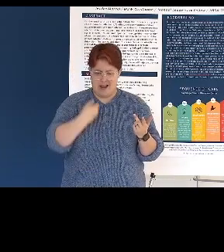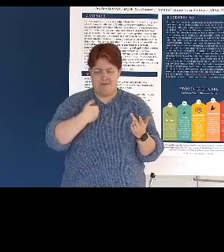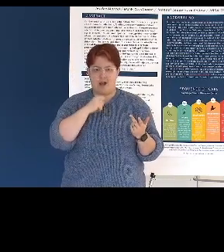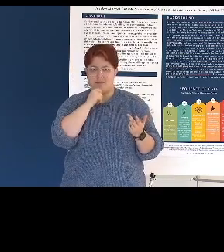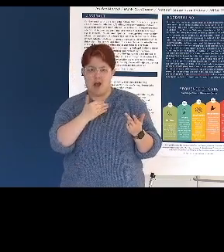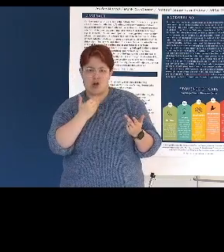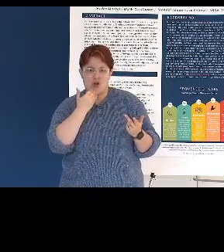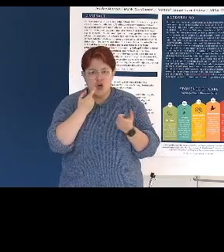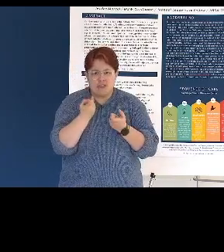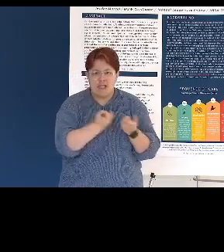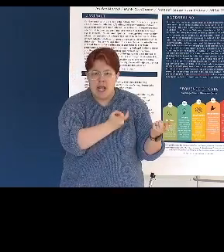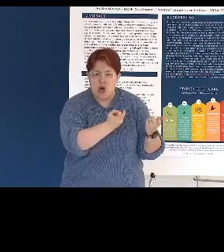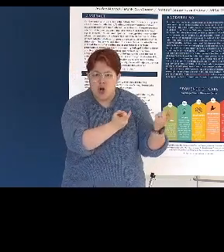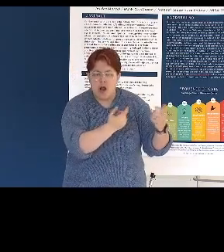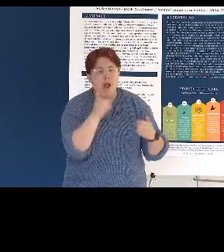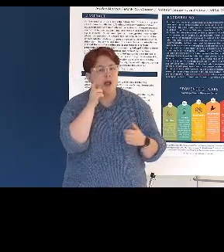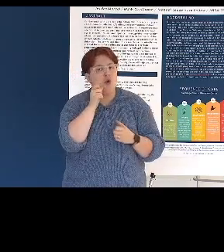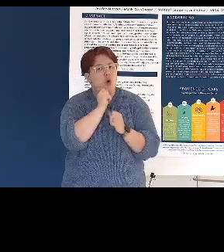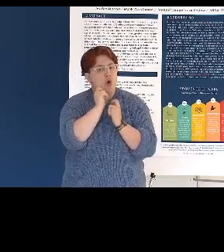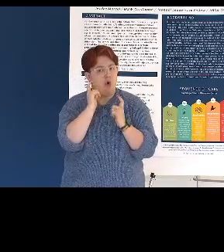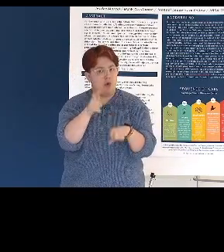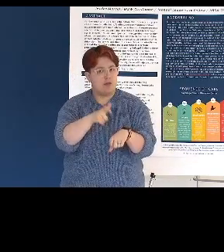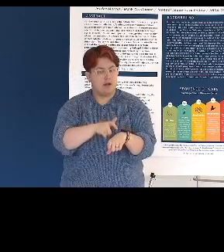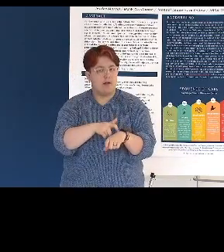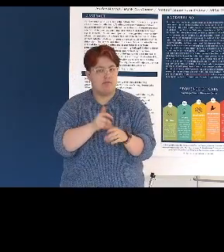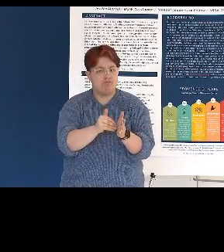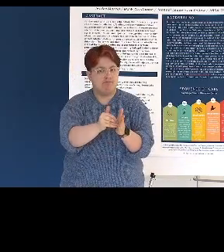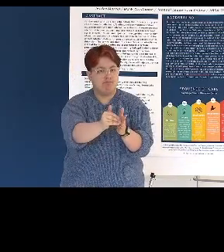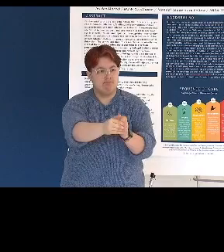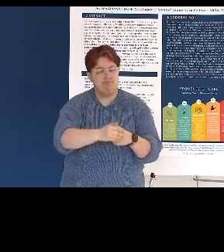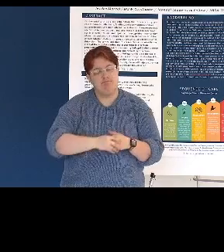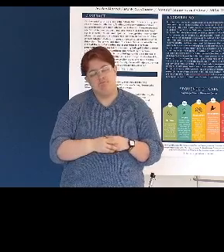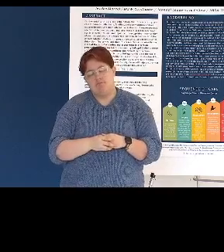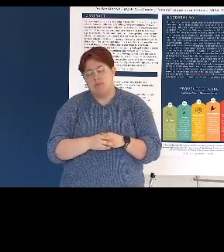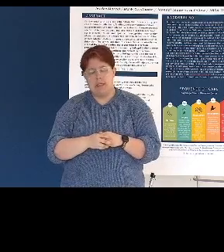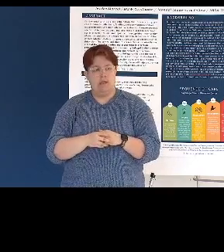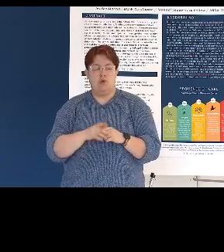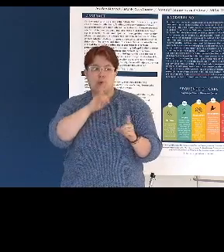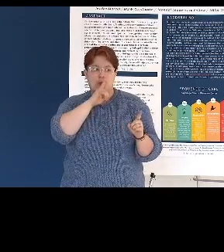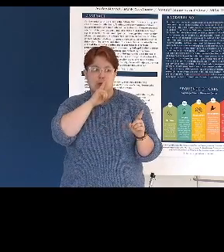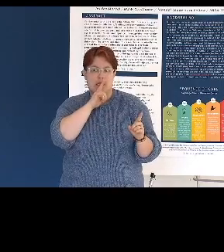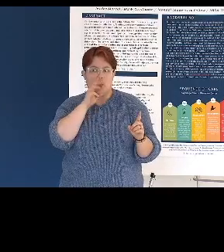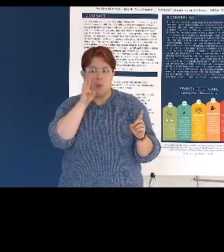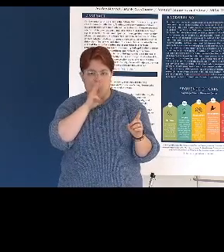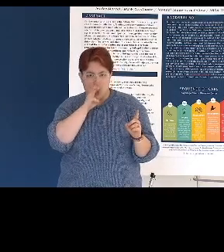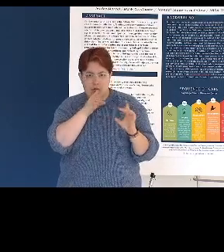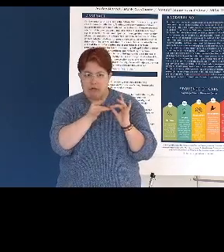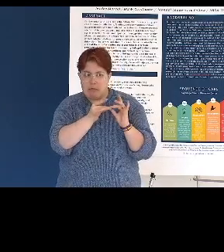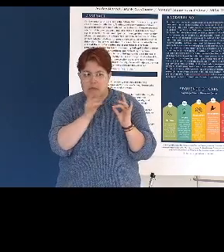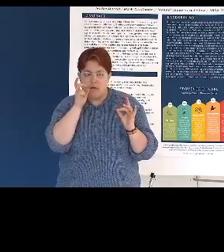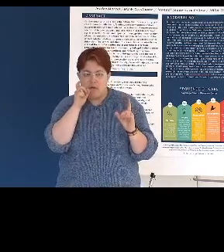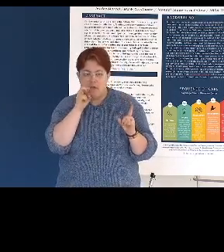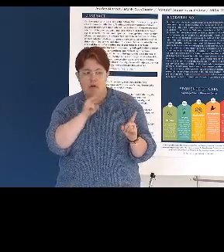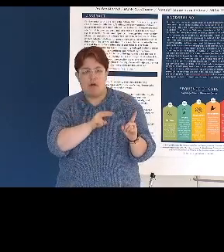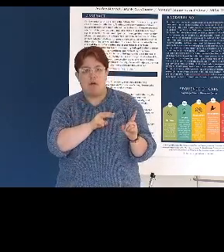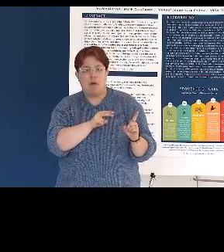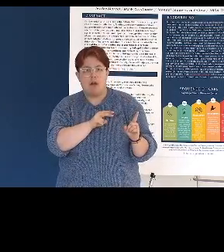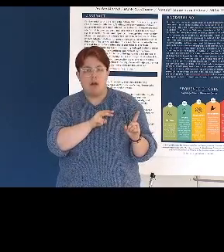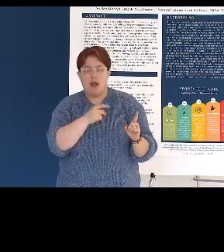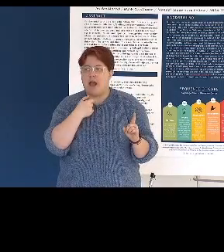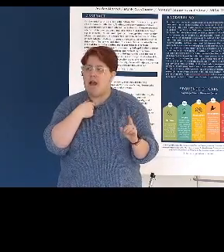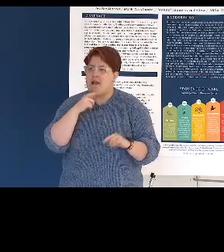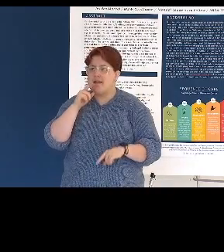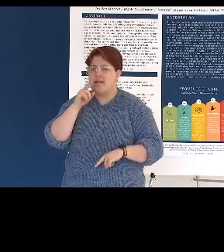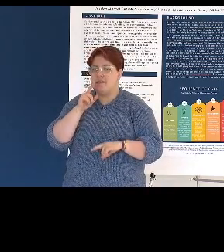skater, all the time. And one of the most concerning comments that I've heard was, I can't